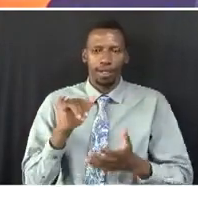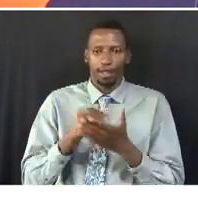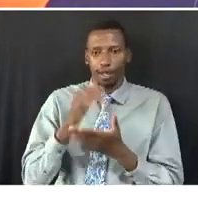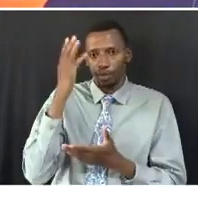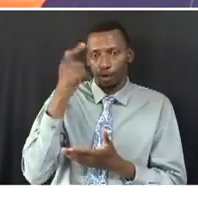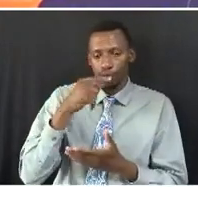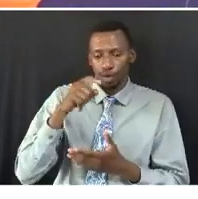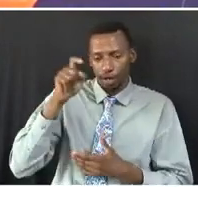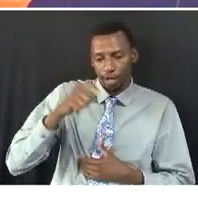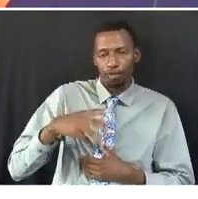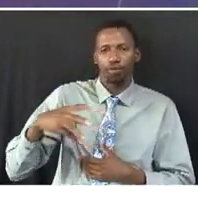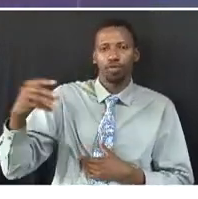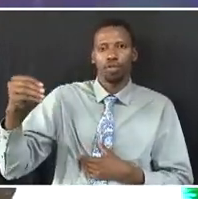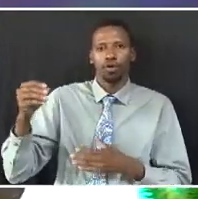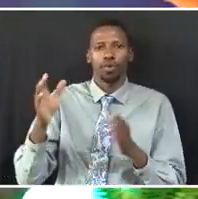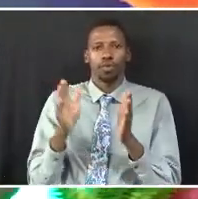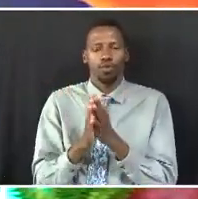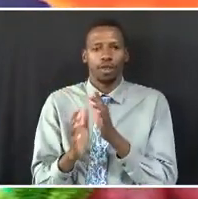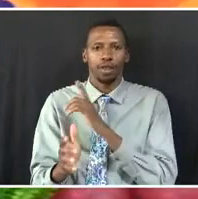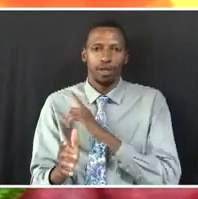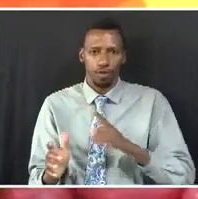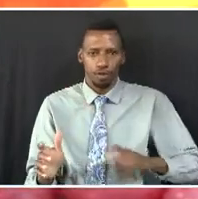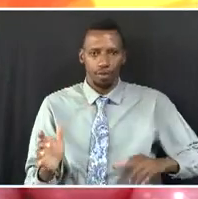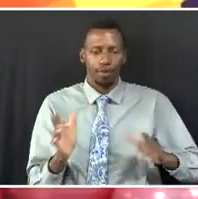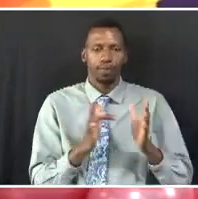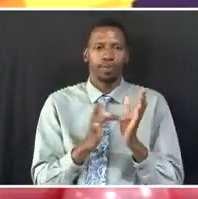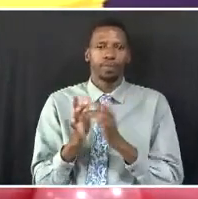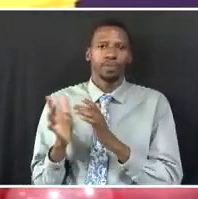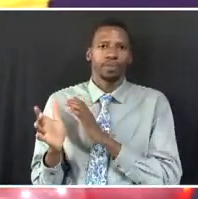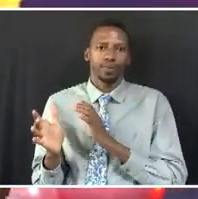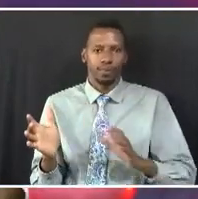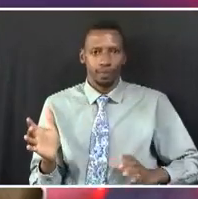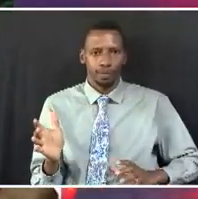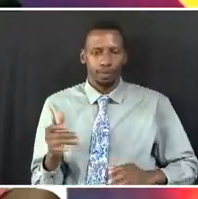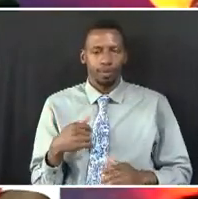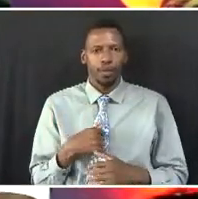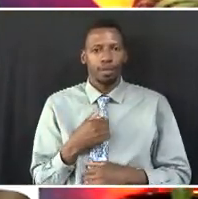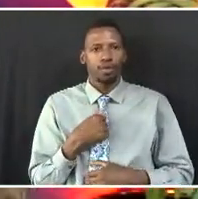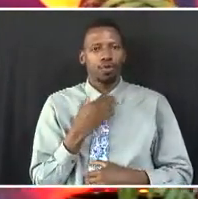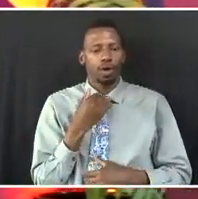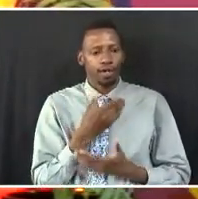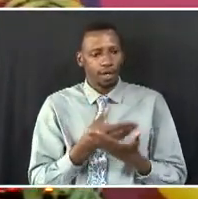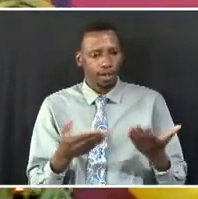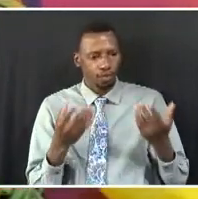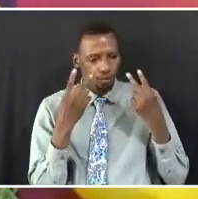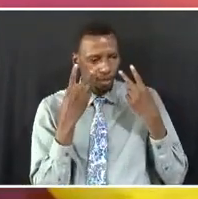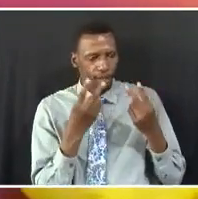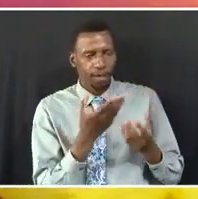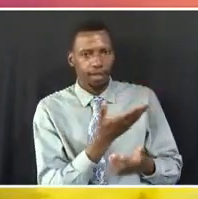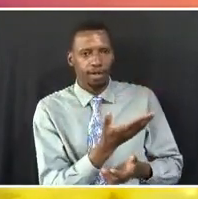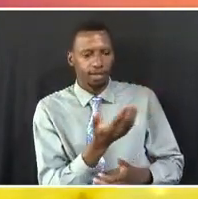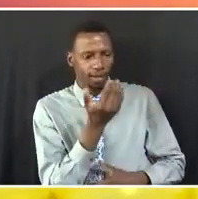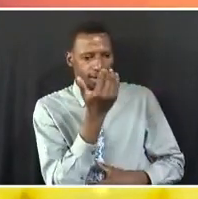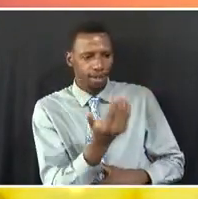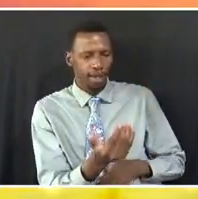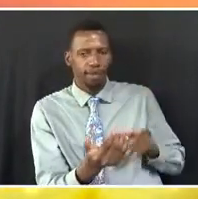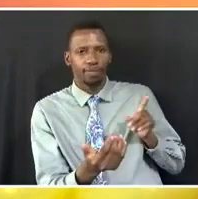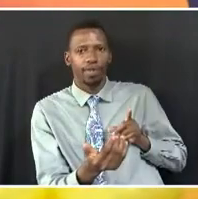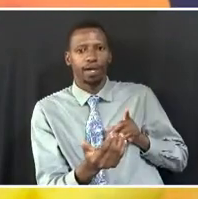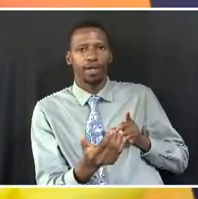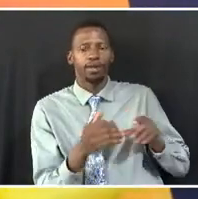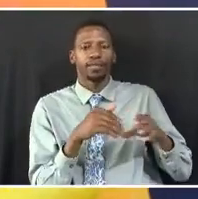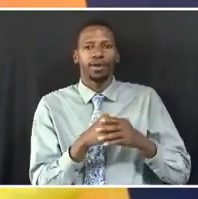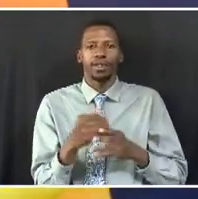Jesus Christ. I want us to look But this young man in the New